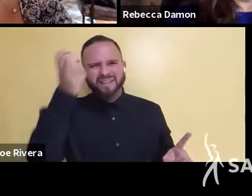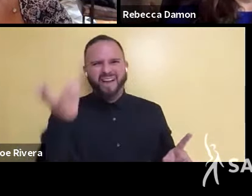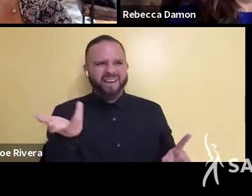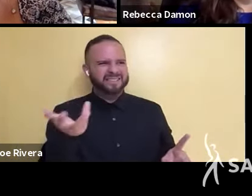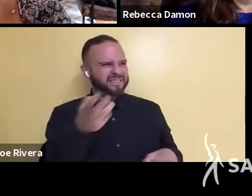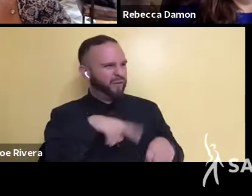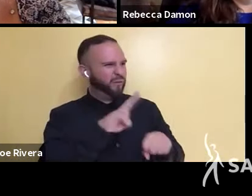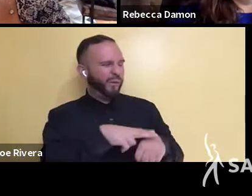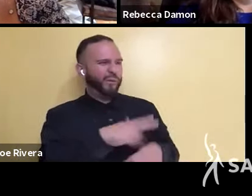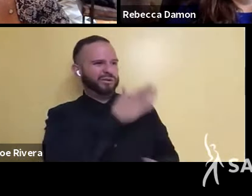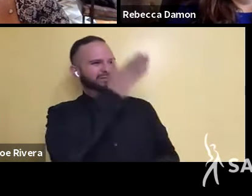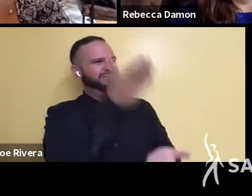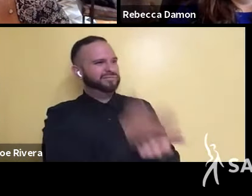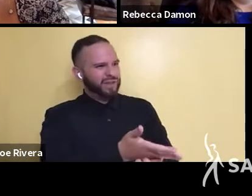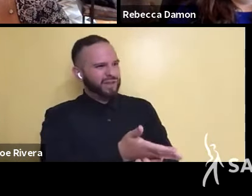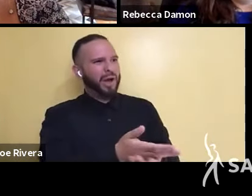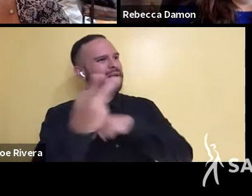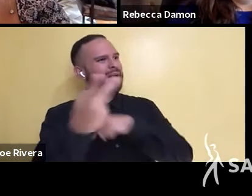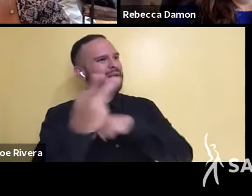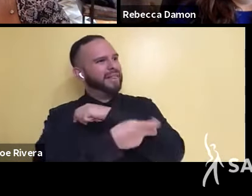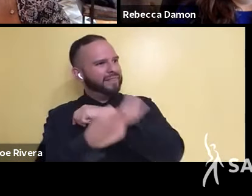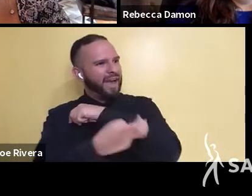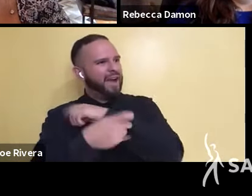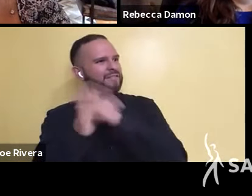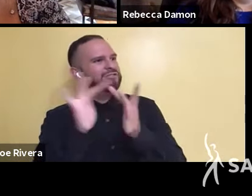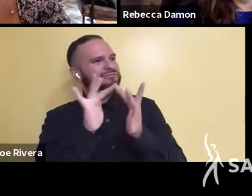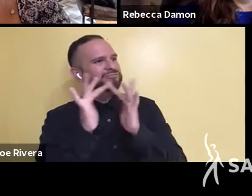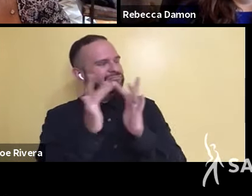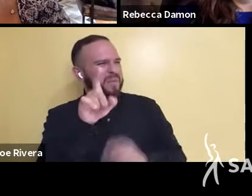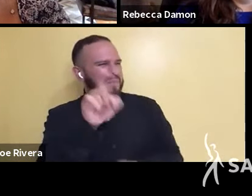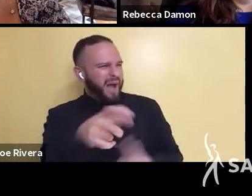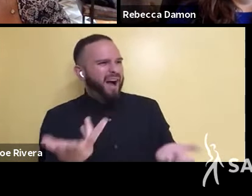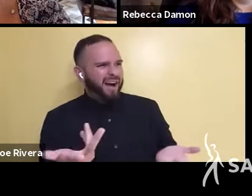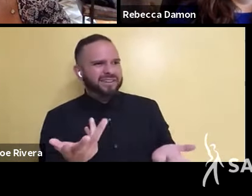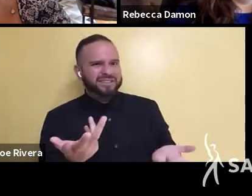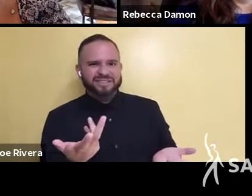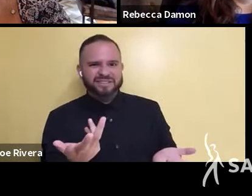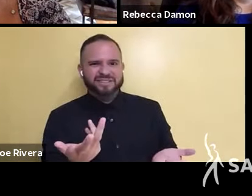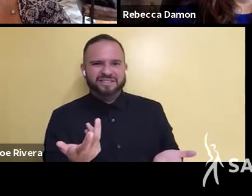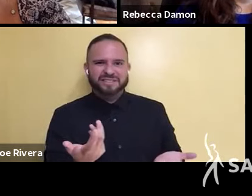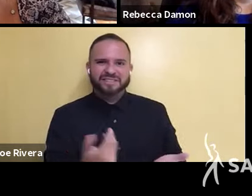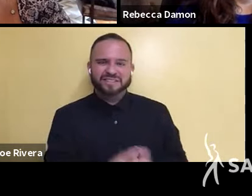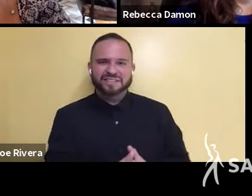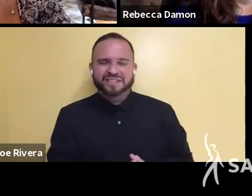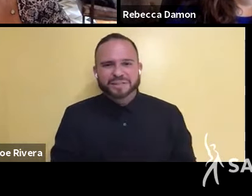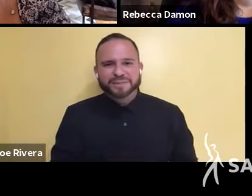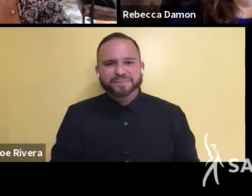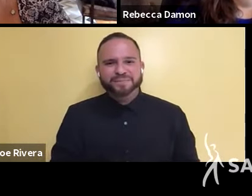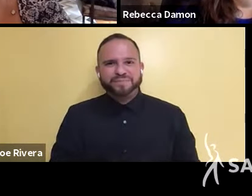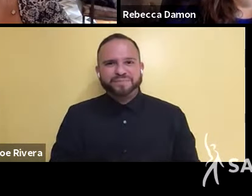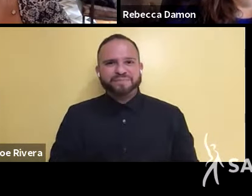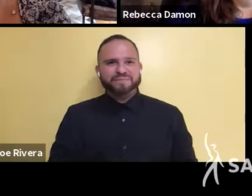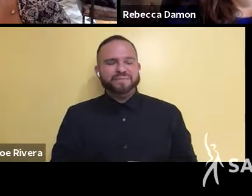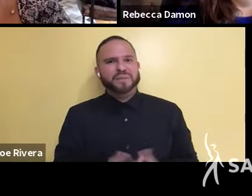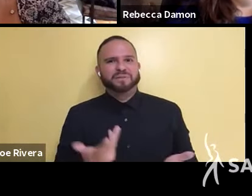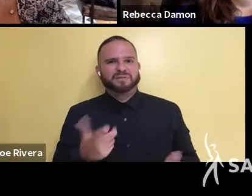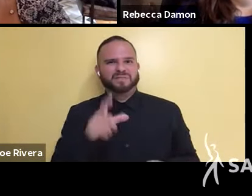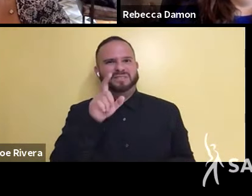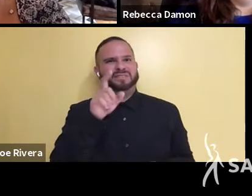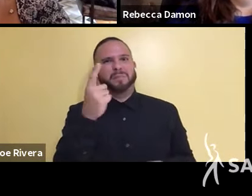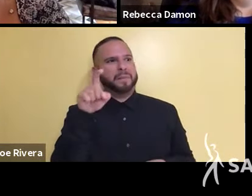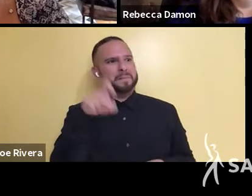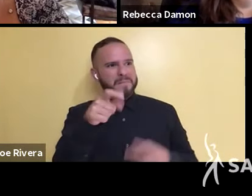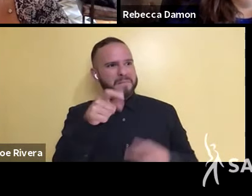stop this online piracy so that there could be some teeth in getting something done. And